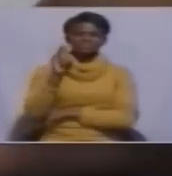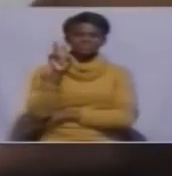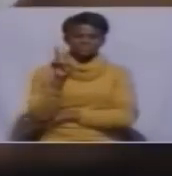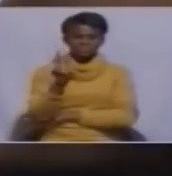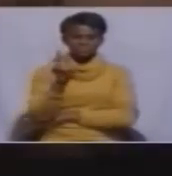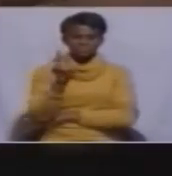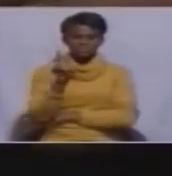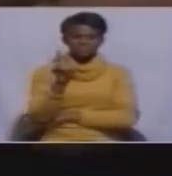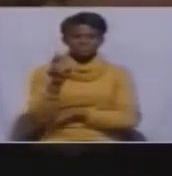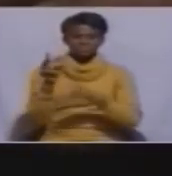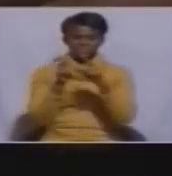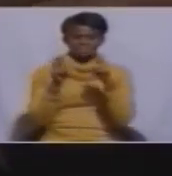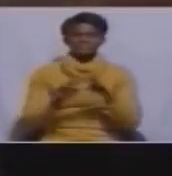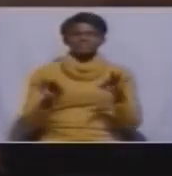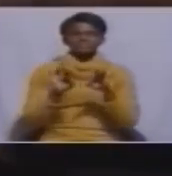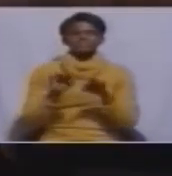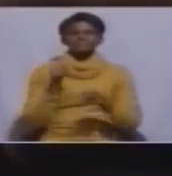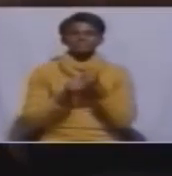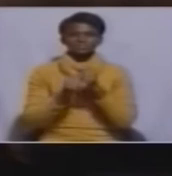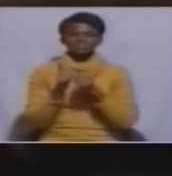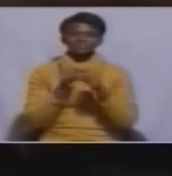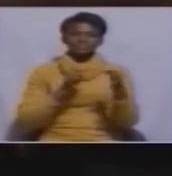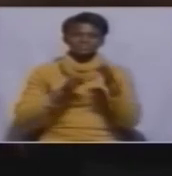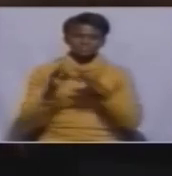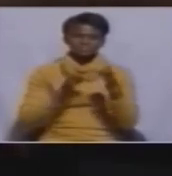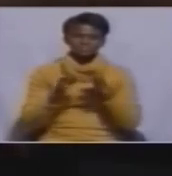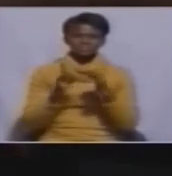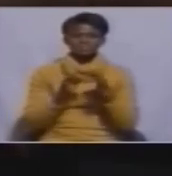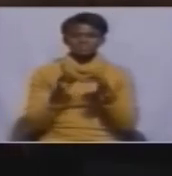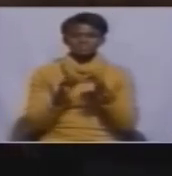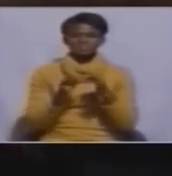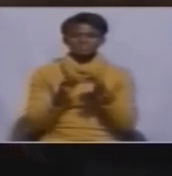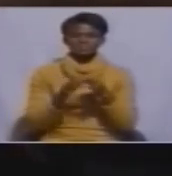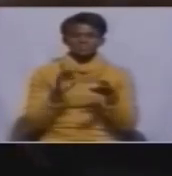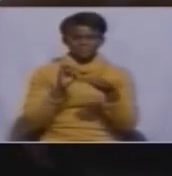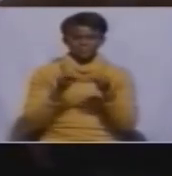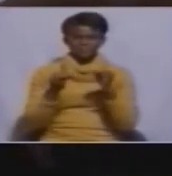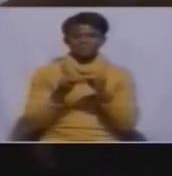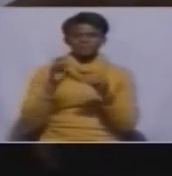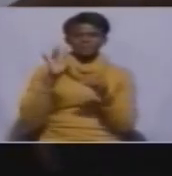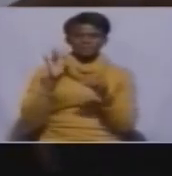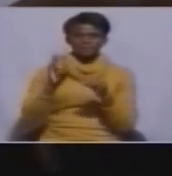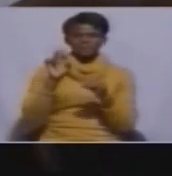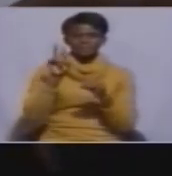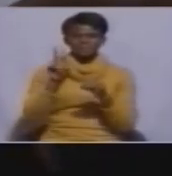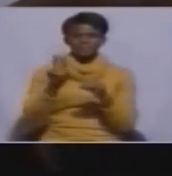the relevant portion of which states, that's Article 72,